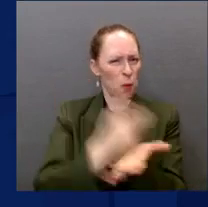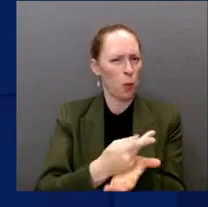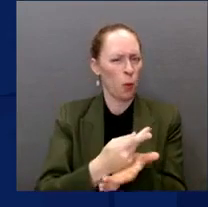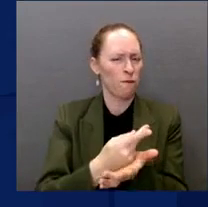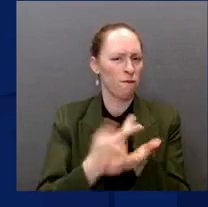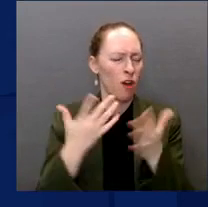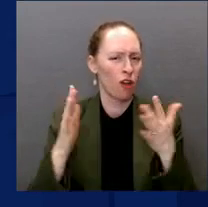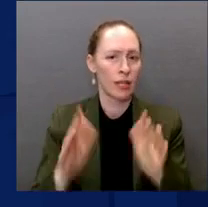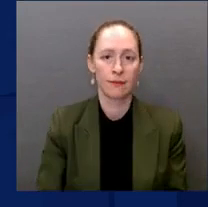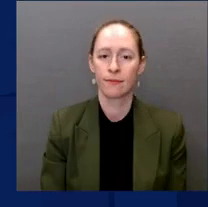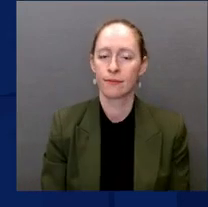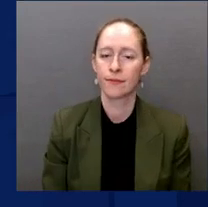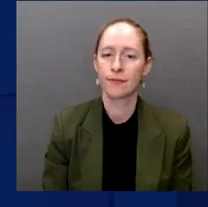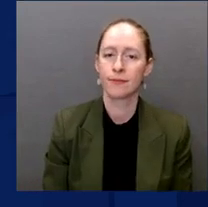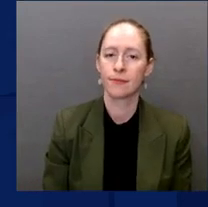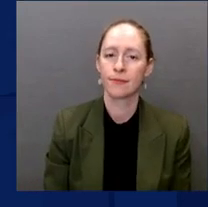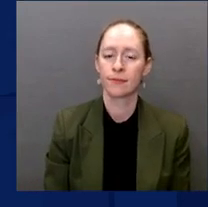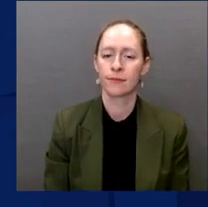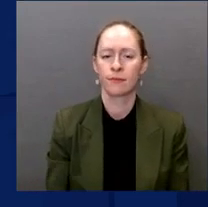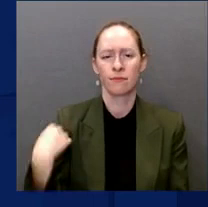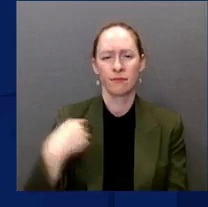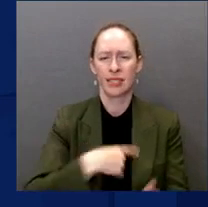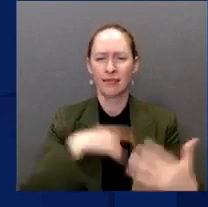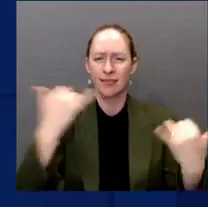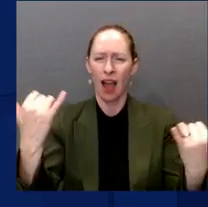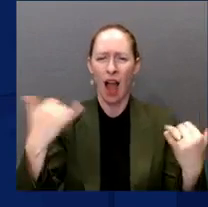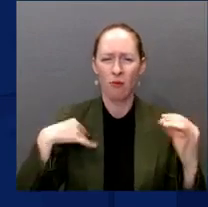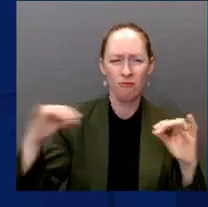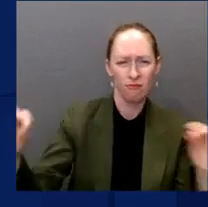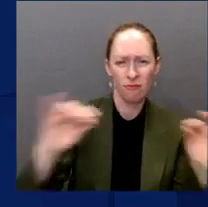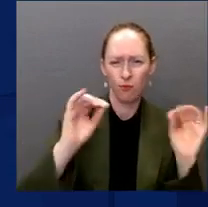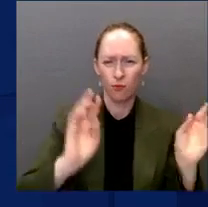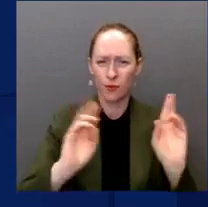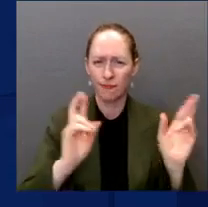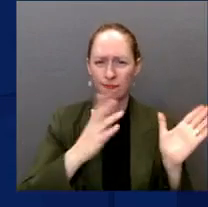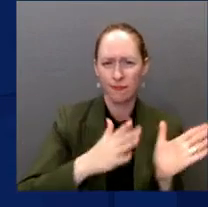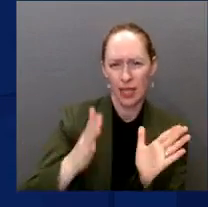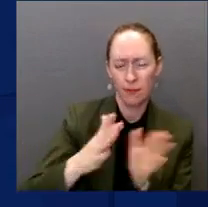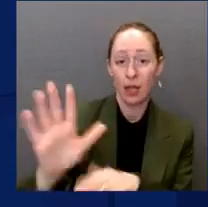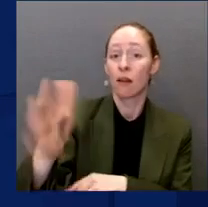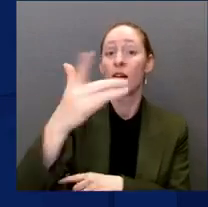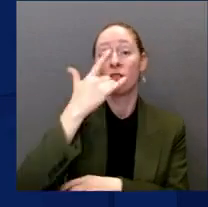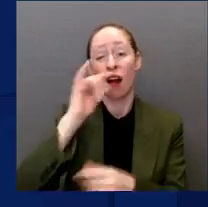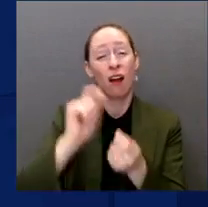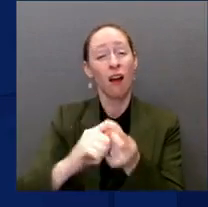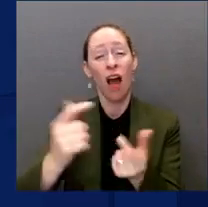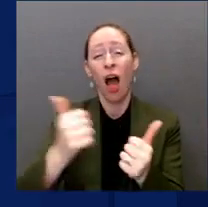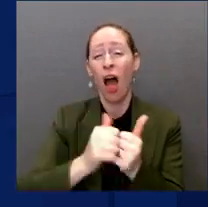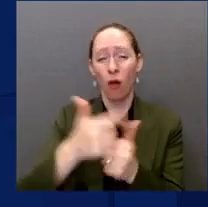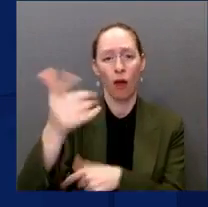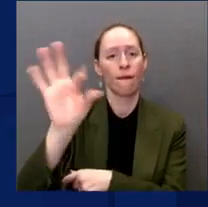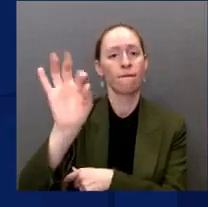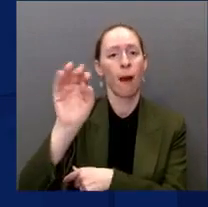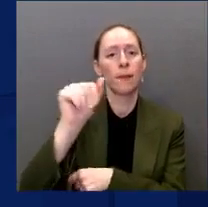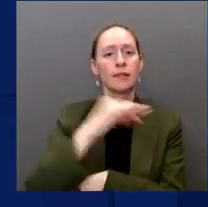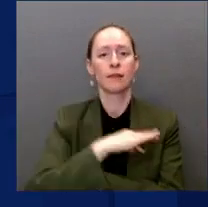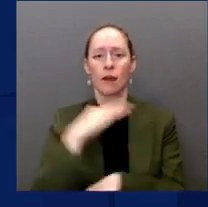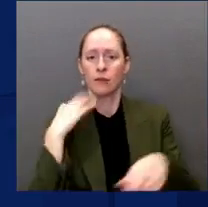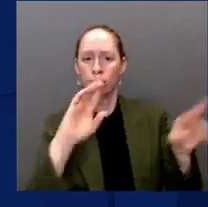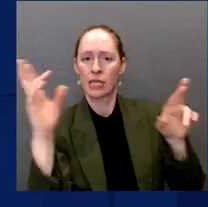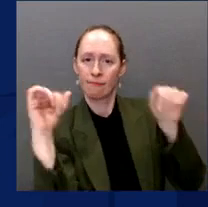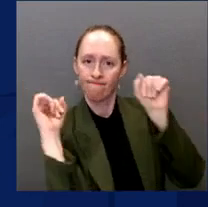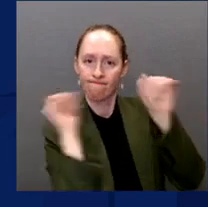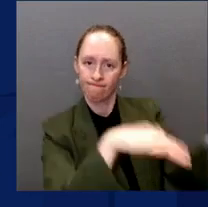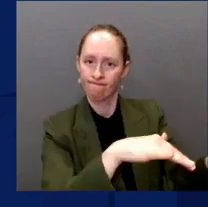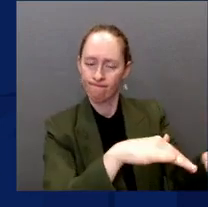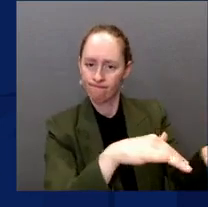That includes dispatching hundreds of FEMA personnel and activating thousands of National Guard members. I've also developed a search